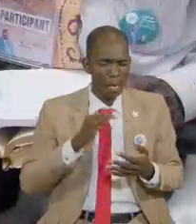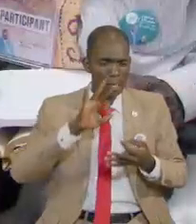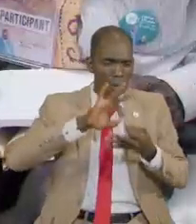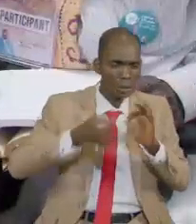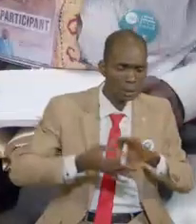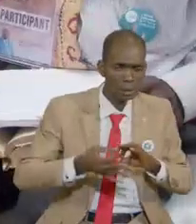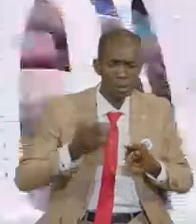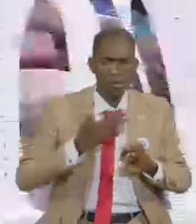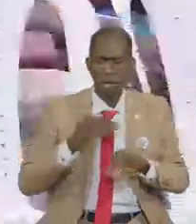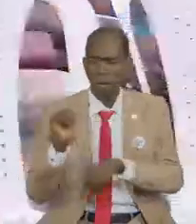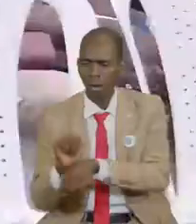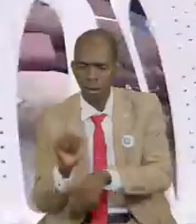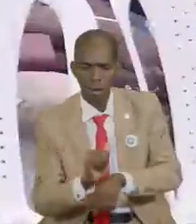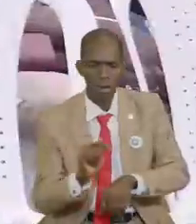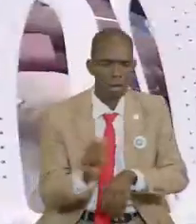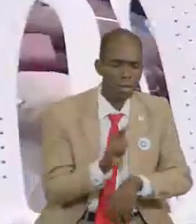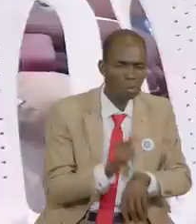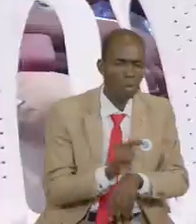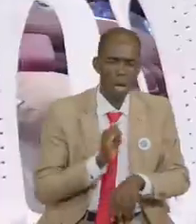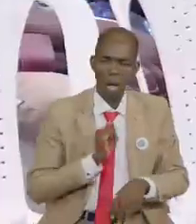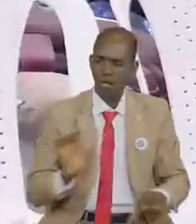name of Jesus.